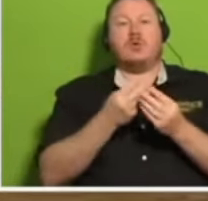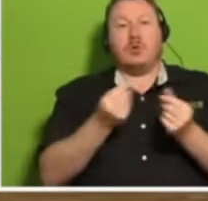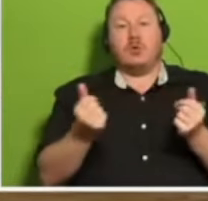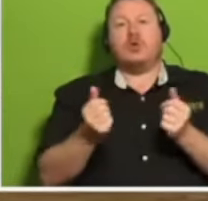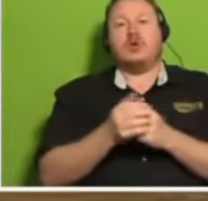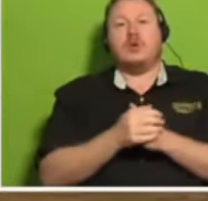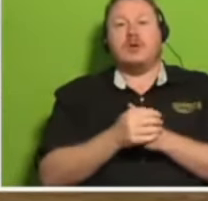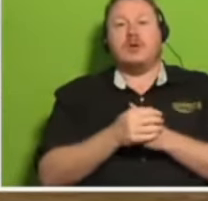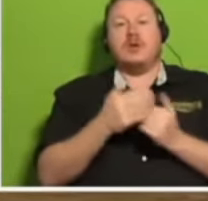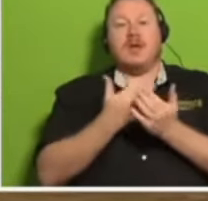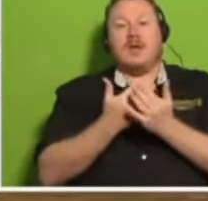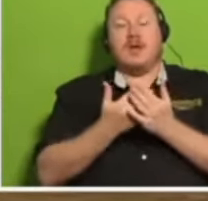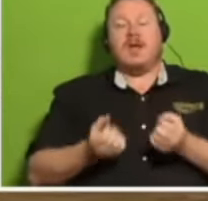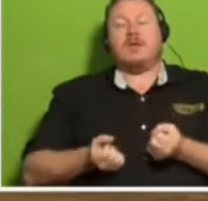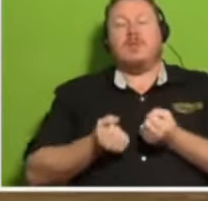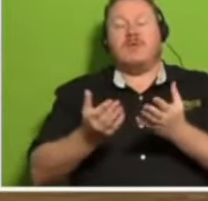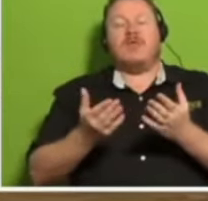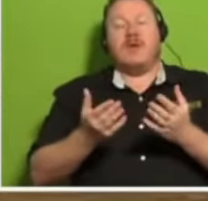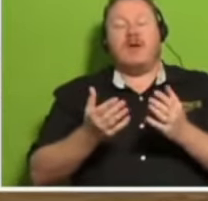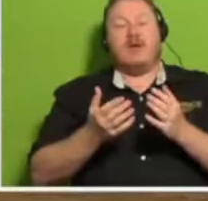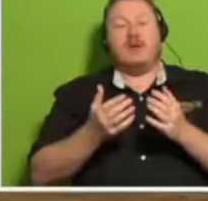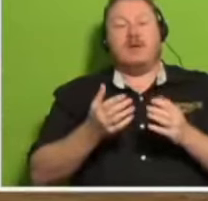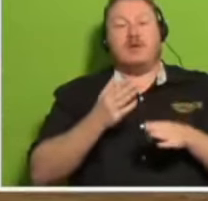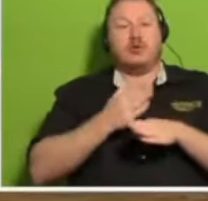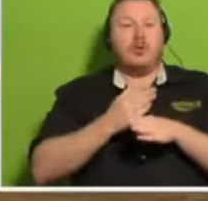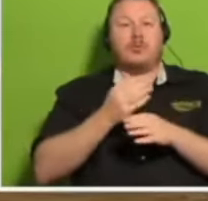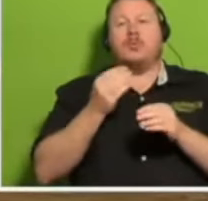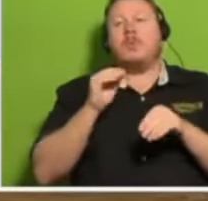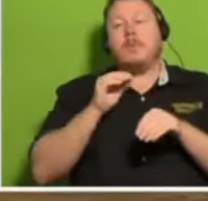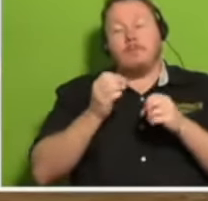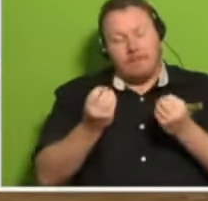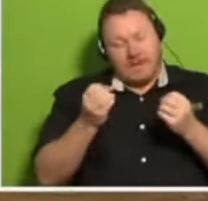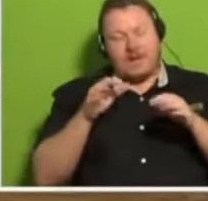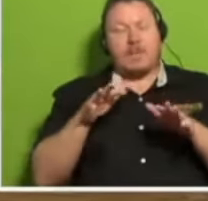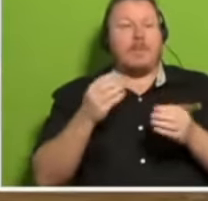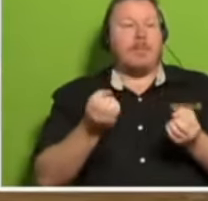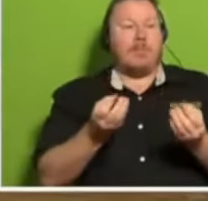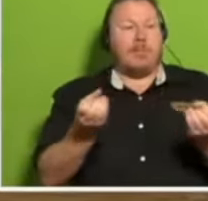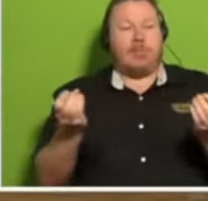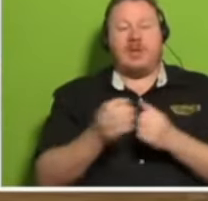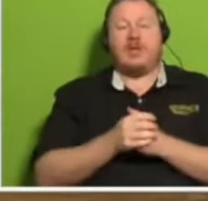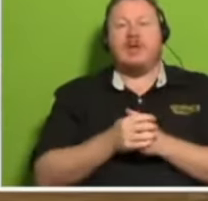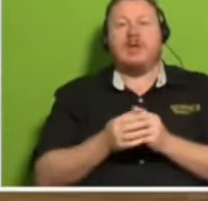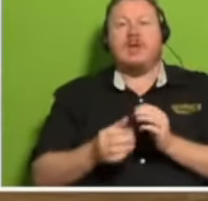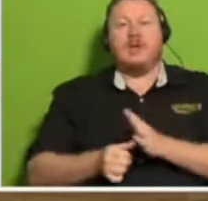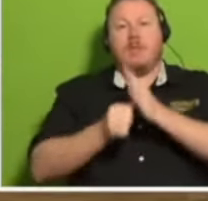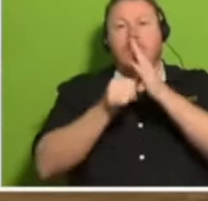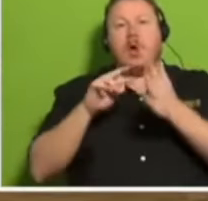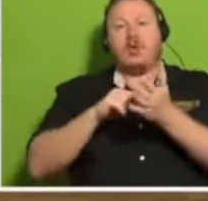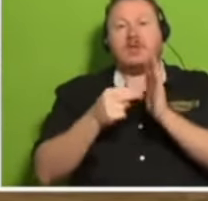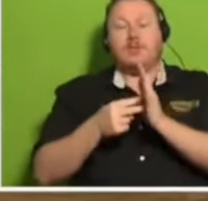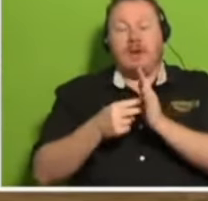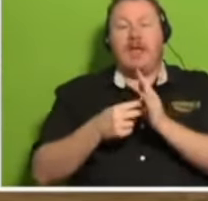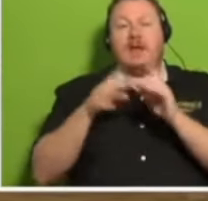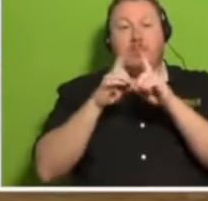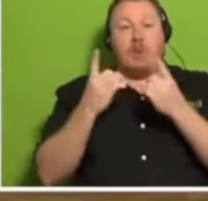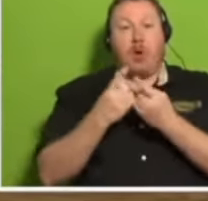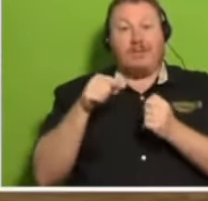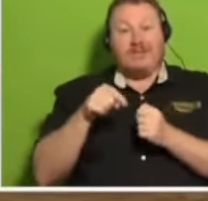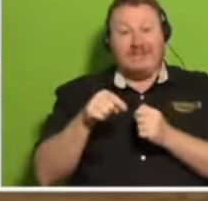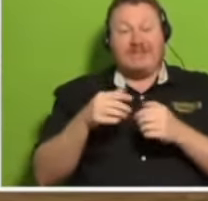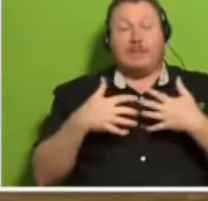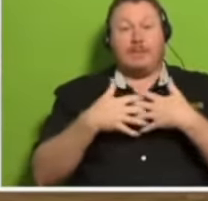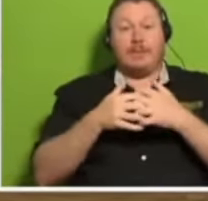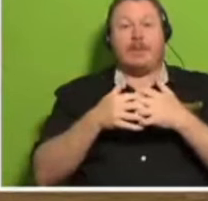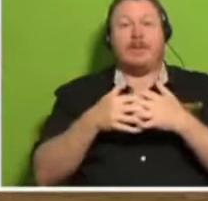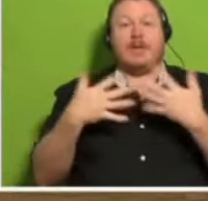provide livelihoods to many who need them. The Digital Economy Master Plan developed by this department presents